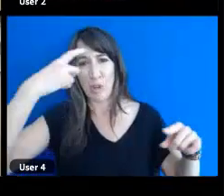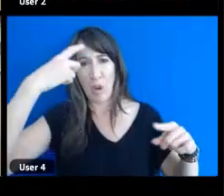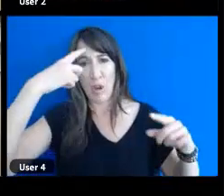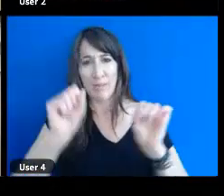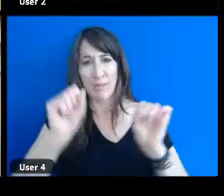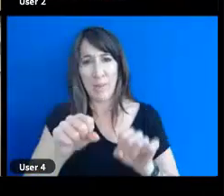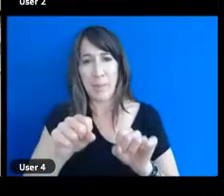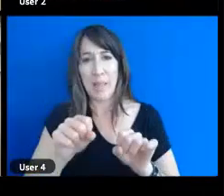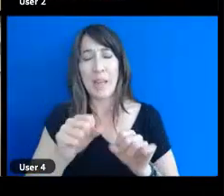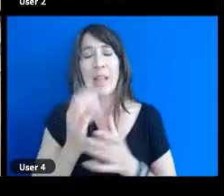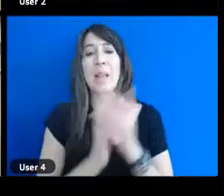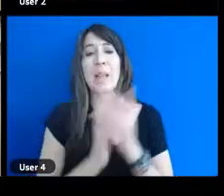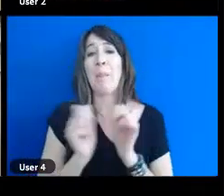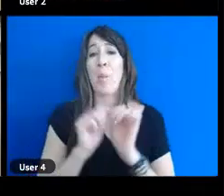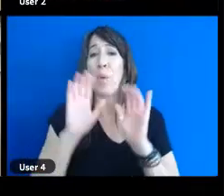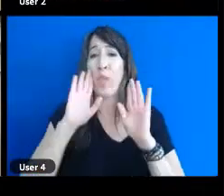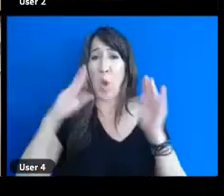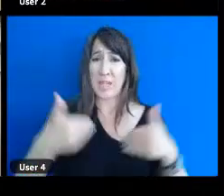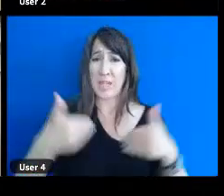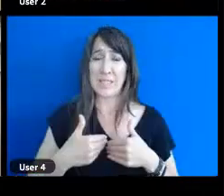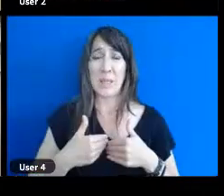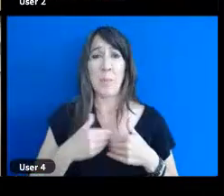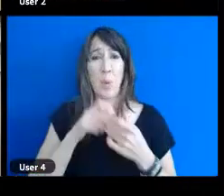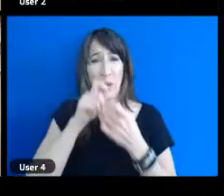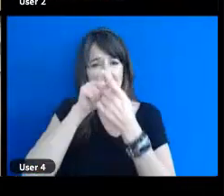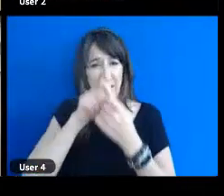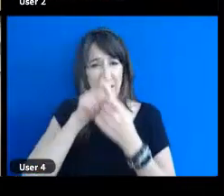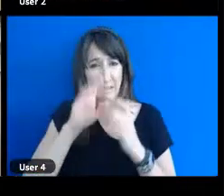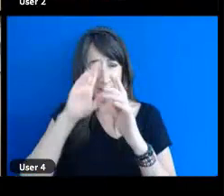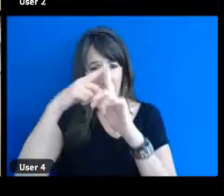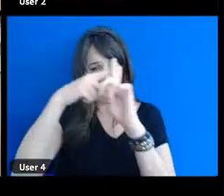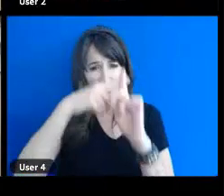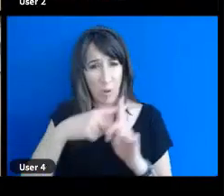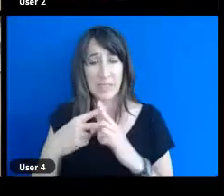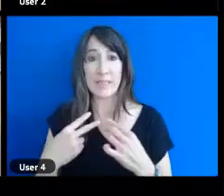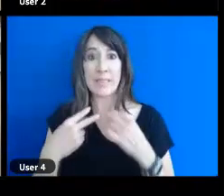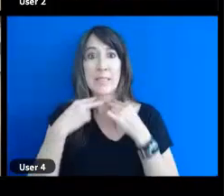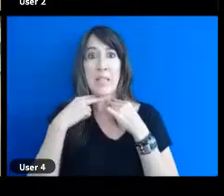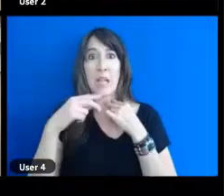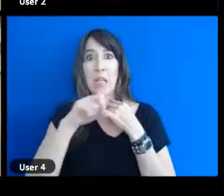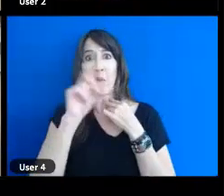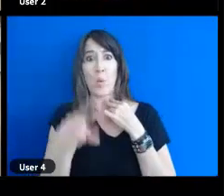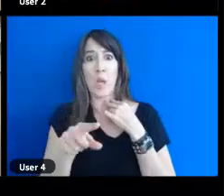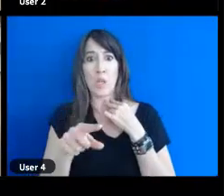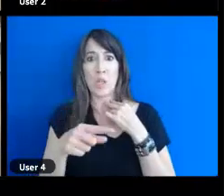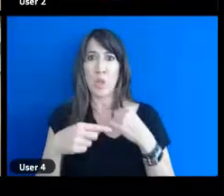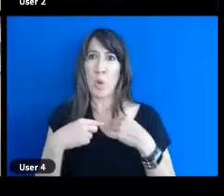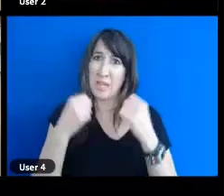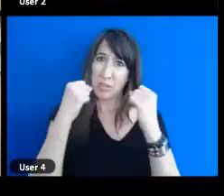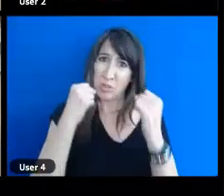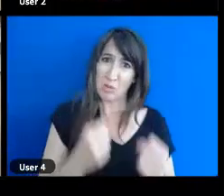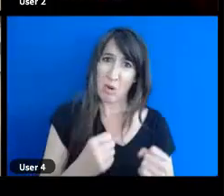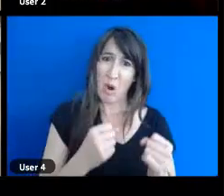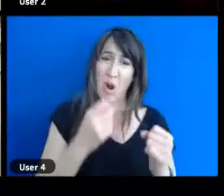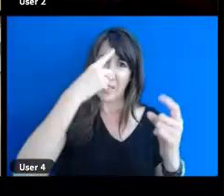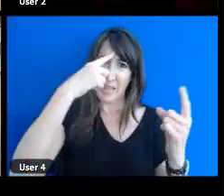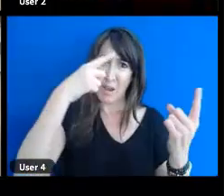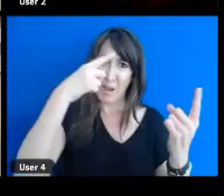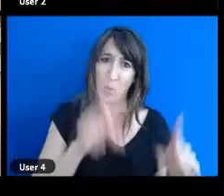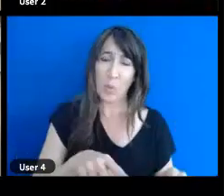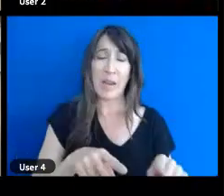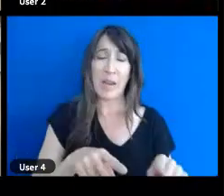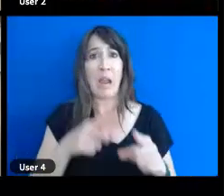Those tests can be very tricky for people, again, with diverse cognitive abilities, especially some of folks with autism. Very detail-oriented,